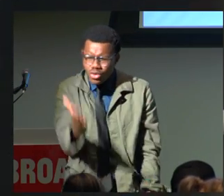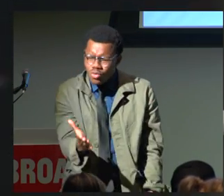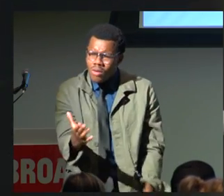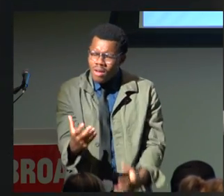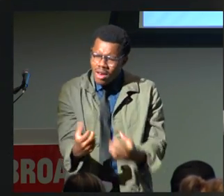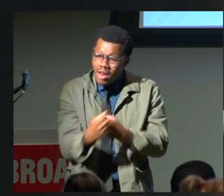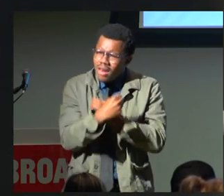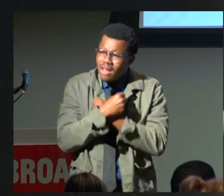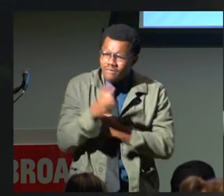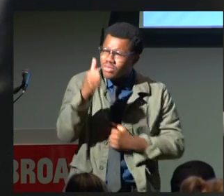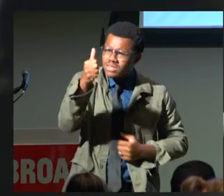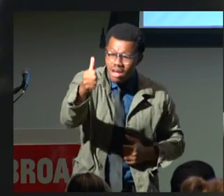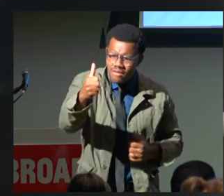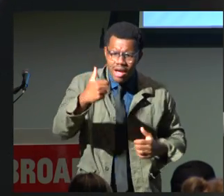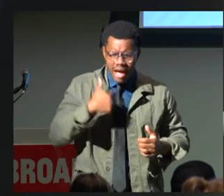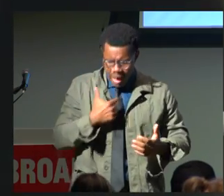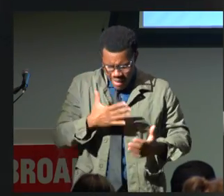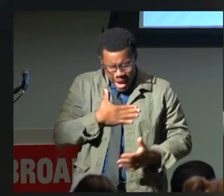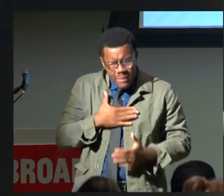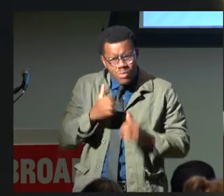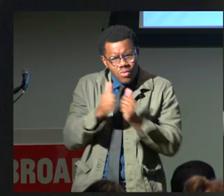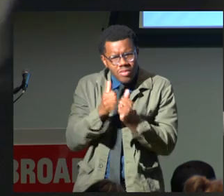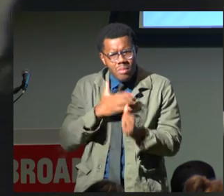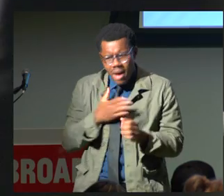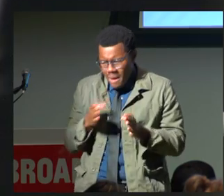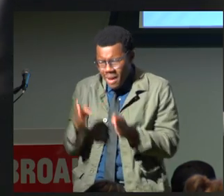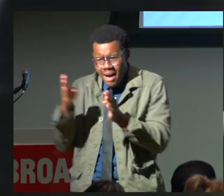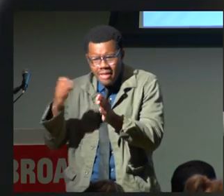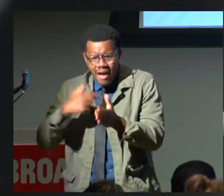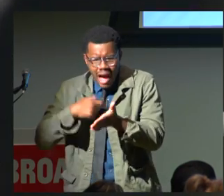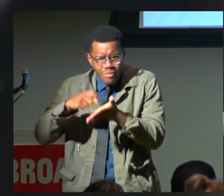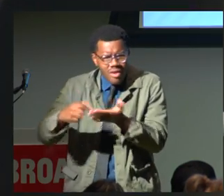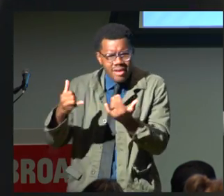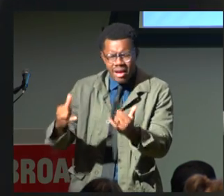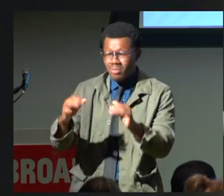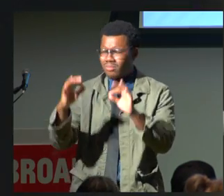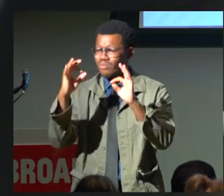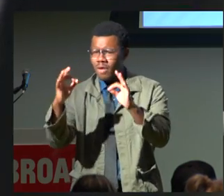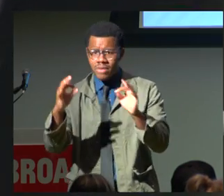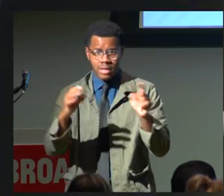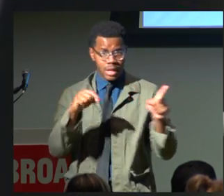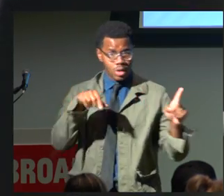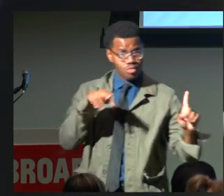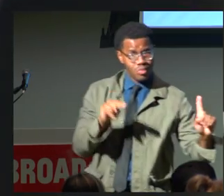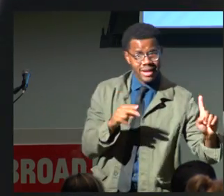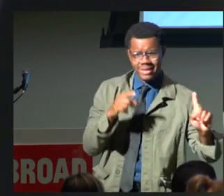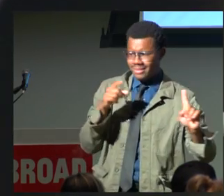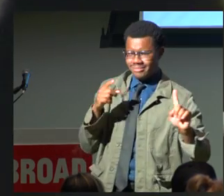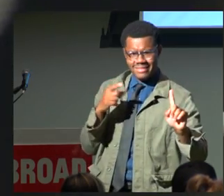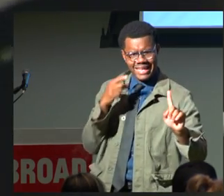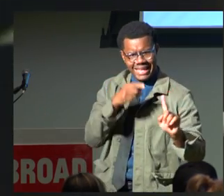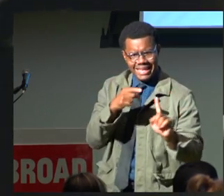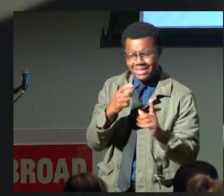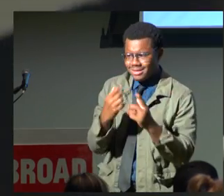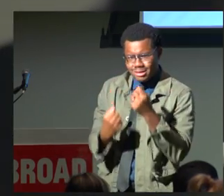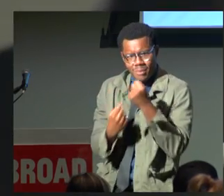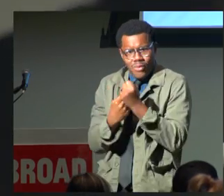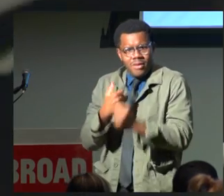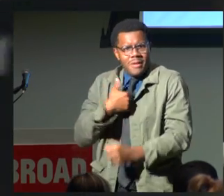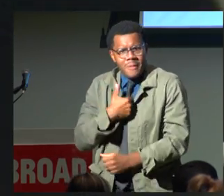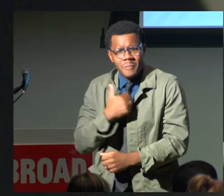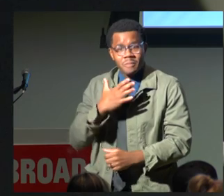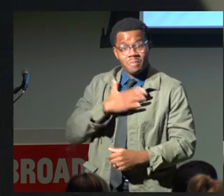very happy with my path. I'm writing, I love what I do. Quinn supports me, he tapes all my auditions. My manager's